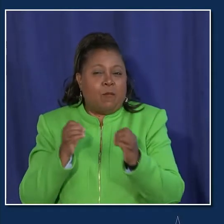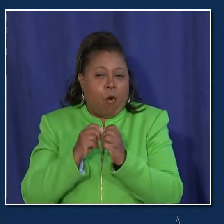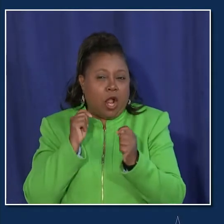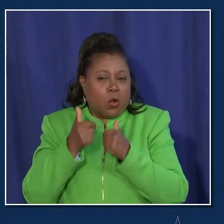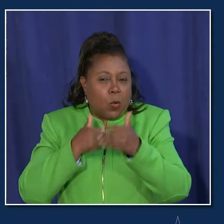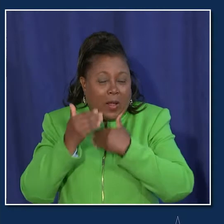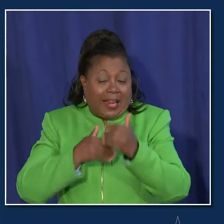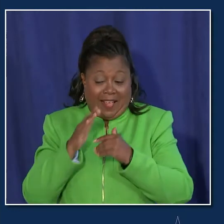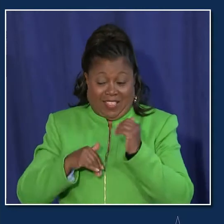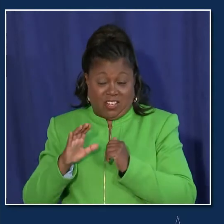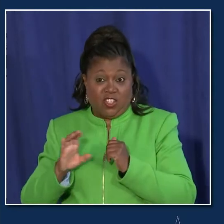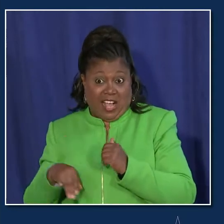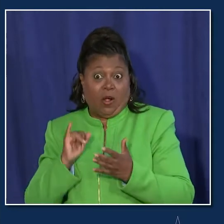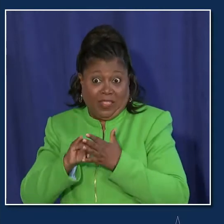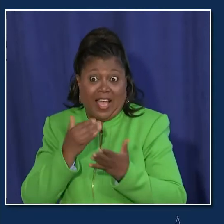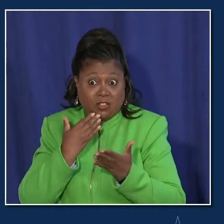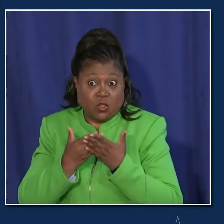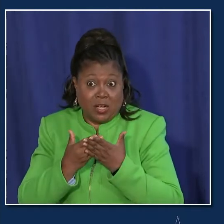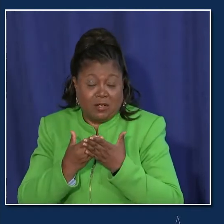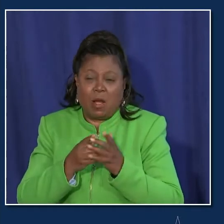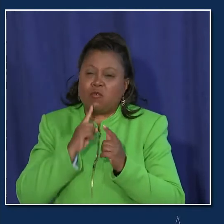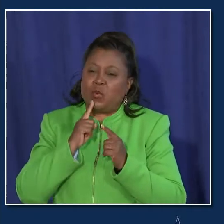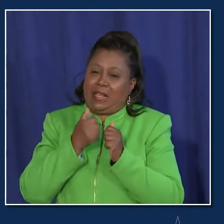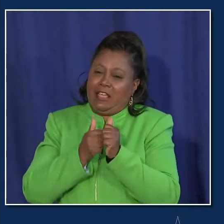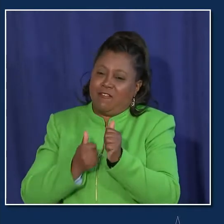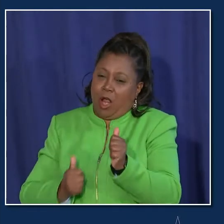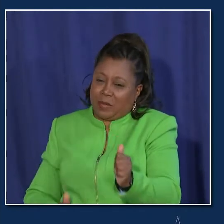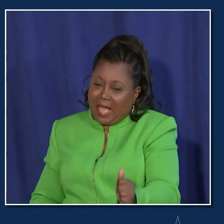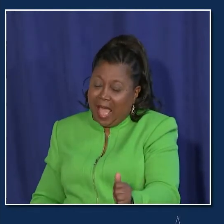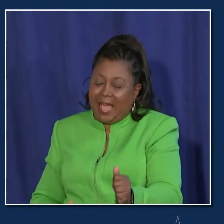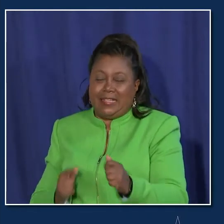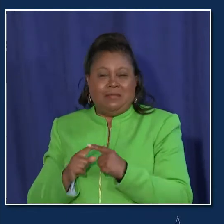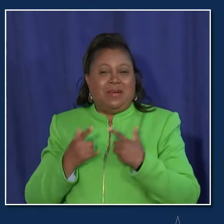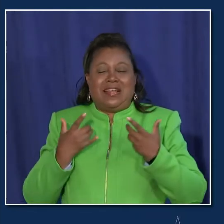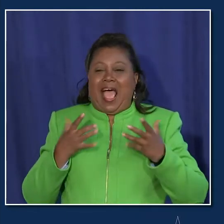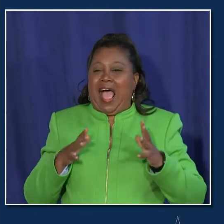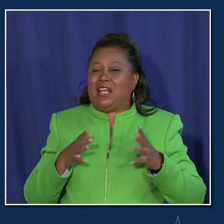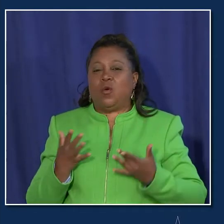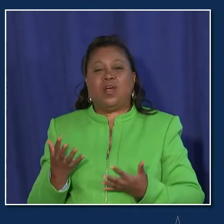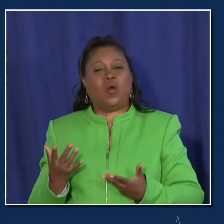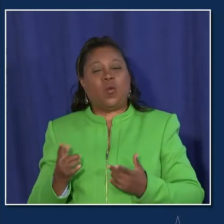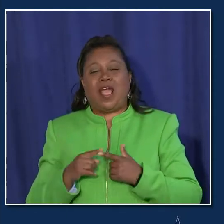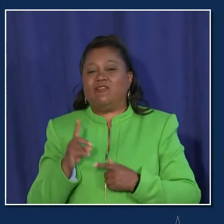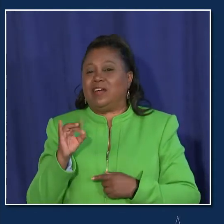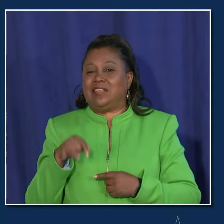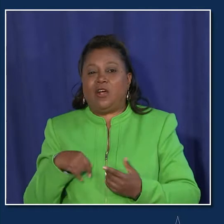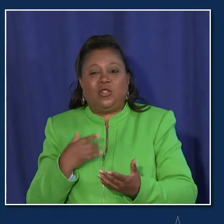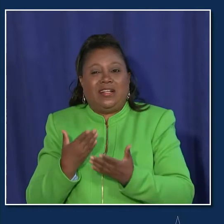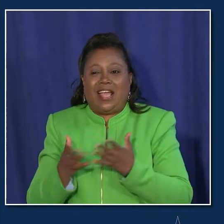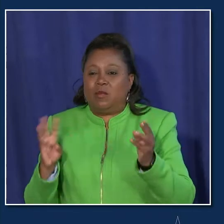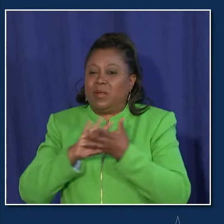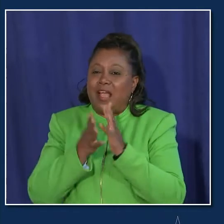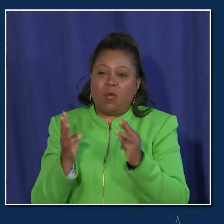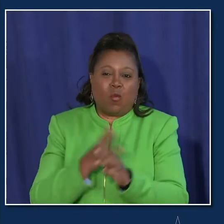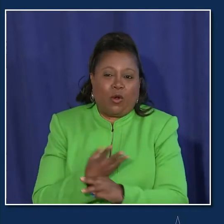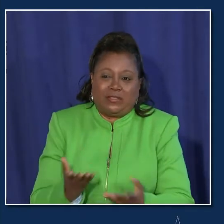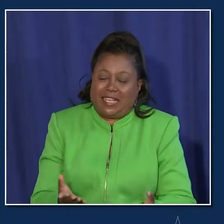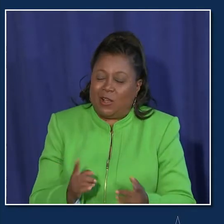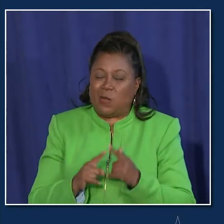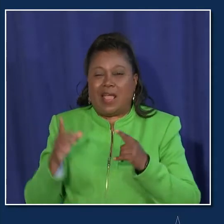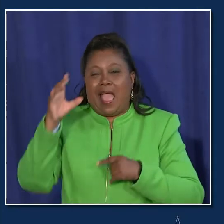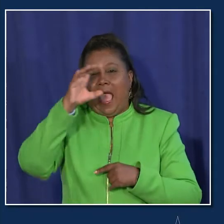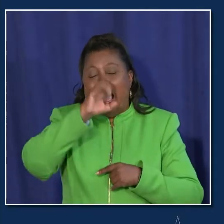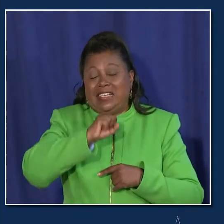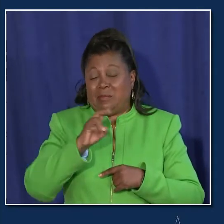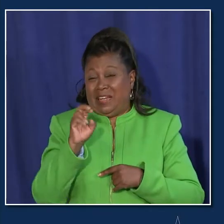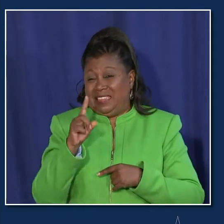quickly than Chicago is, and that's good because they were very far behind. But I don't want to wait for Delta to get even worse here. We estimate